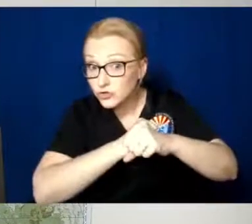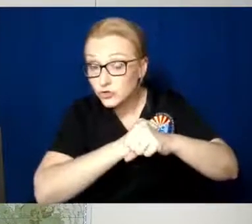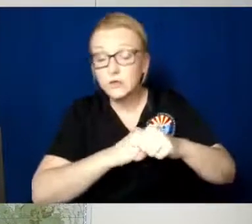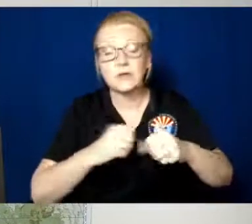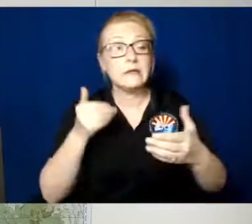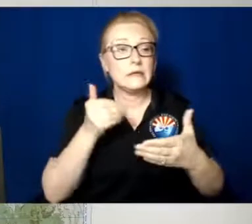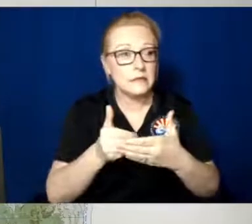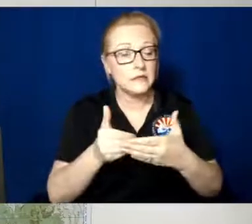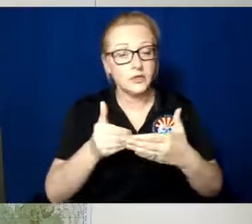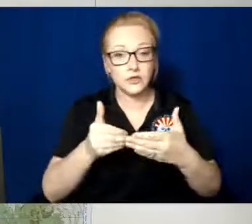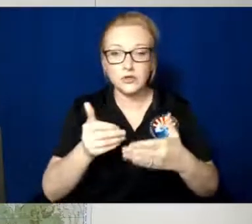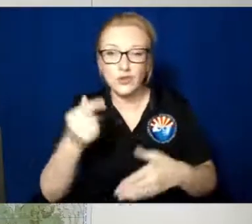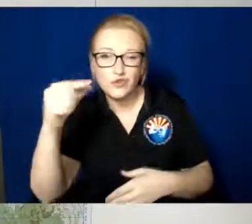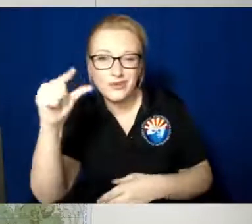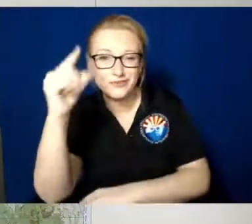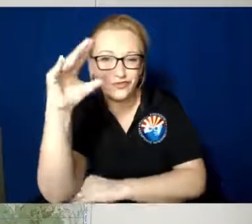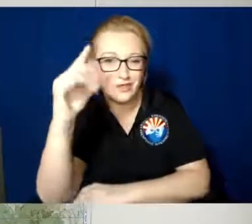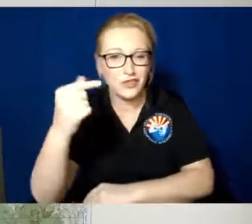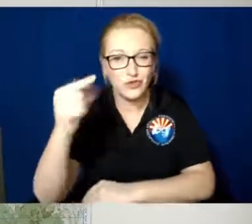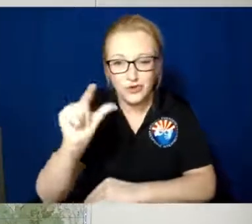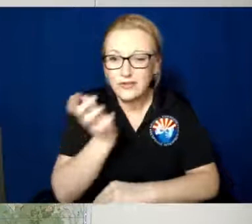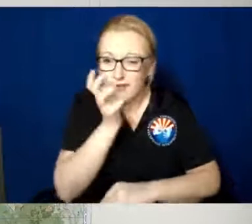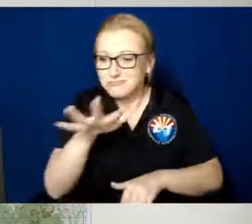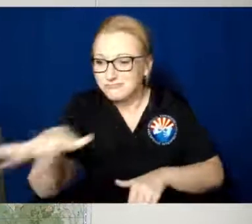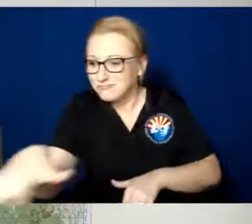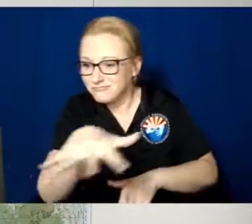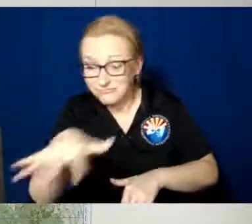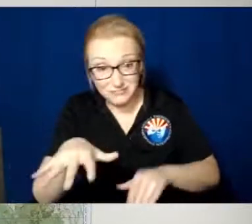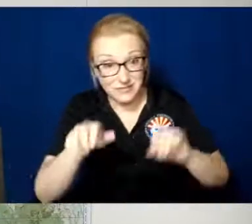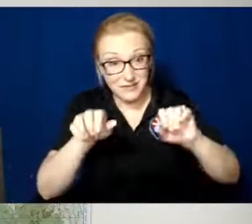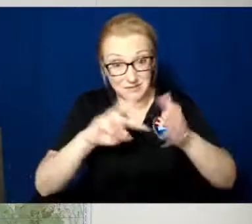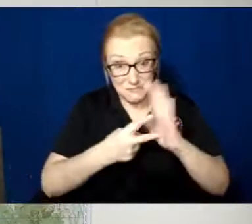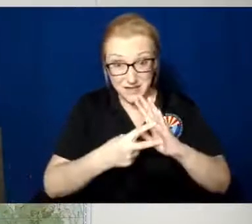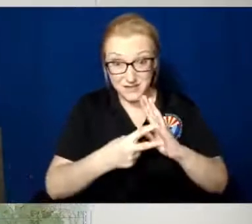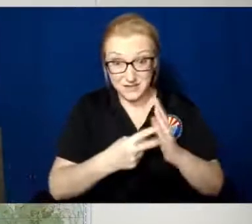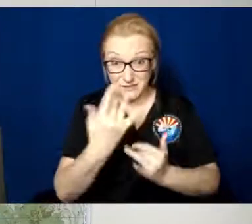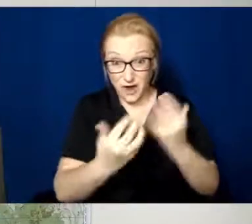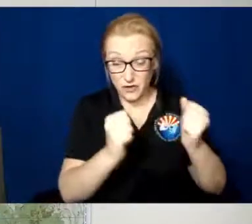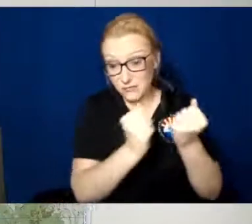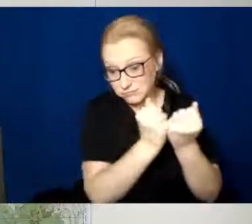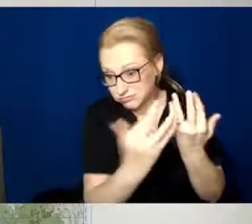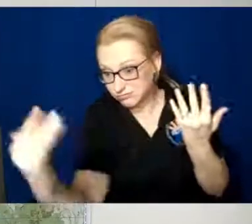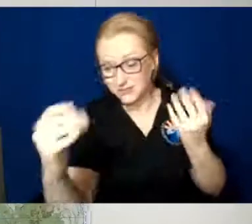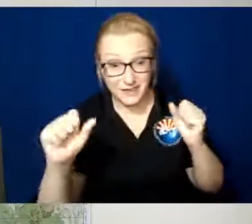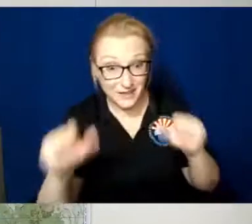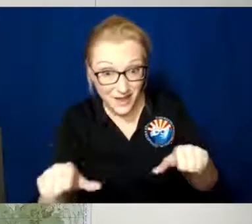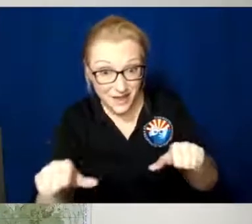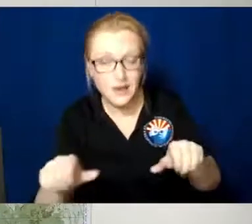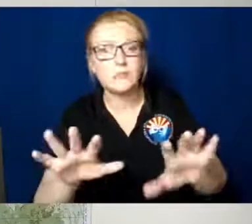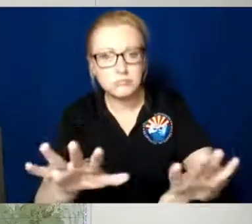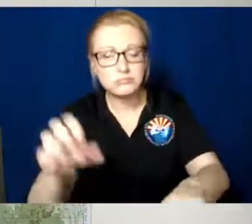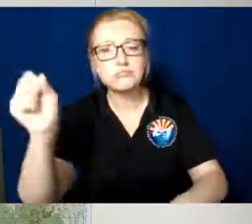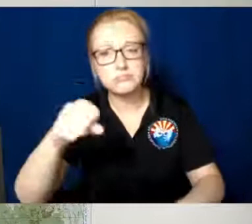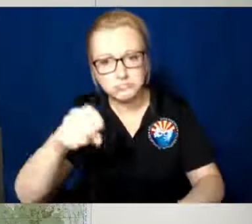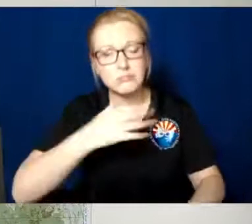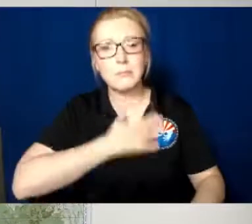outbuildings or different types of private assets. If those are unburned fuels in those areas and there's a fire at the edge of that,